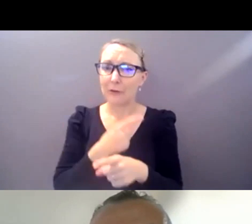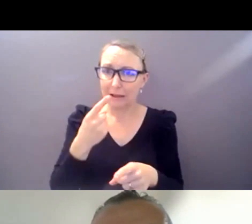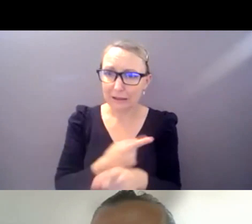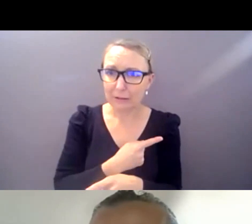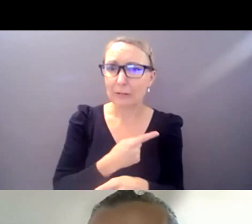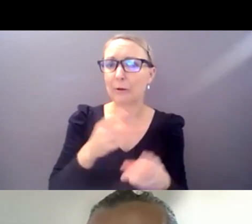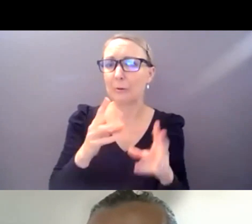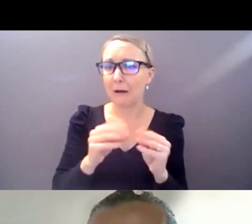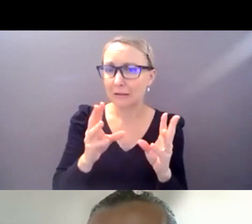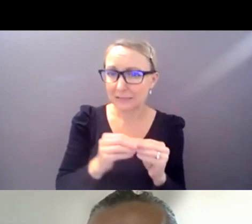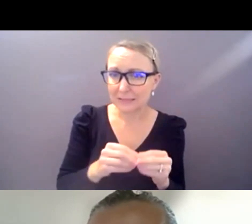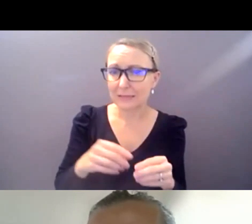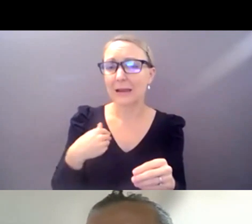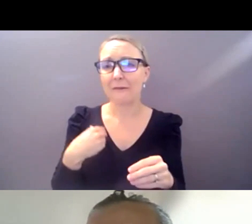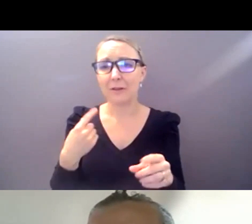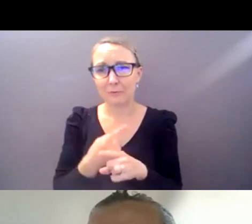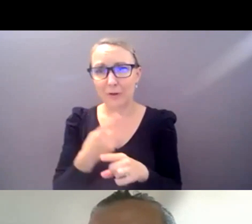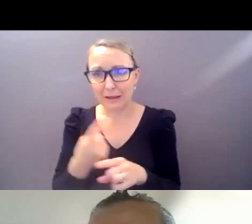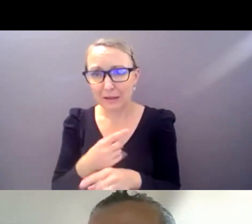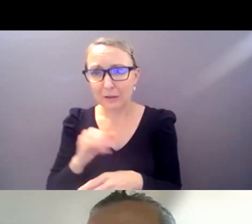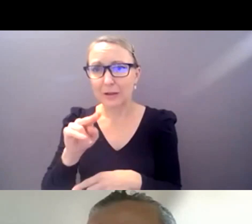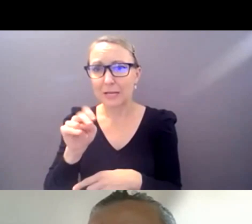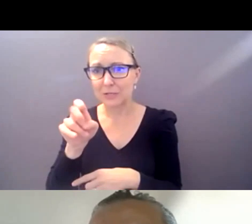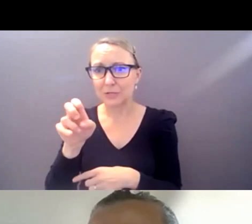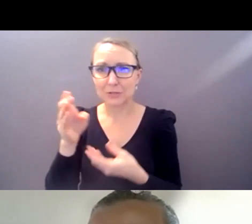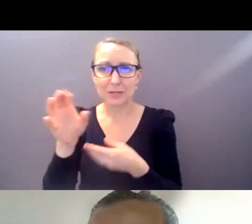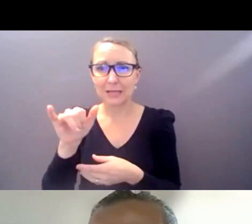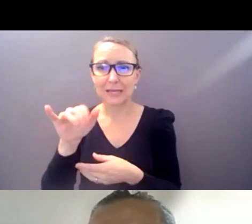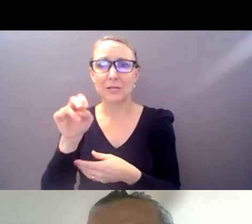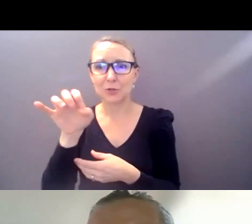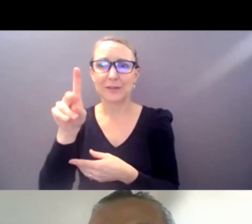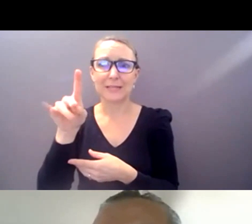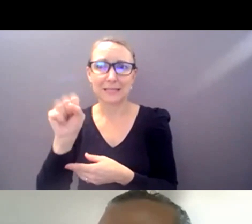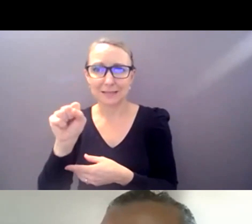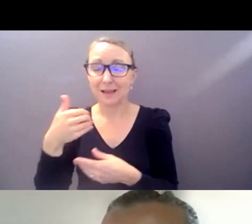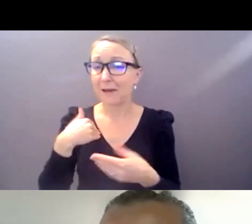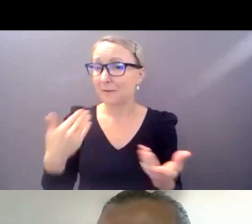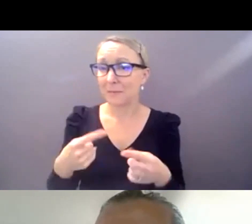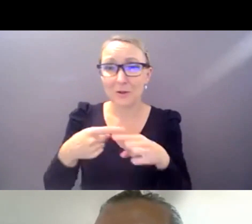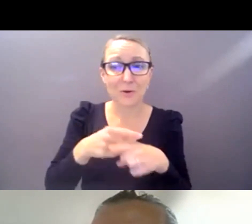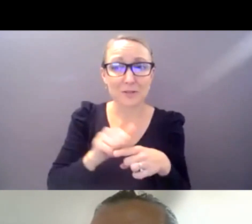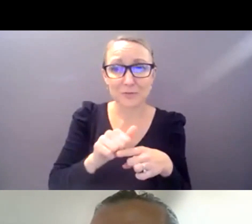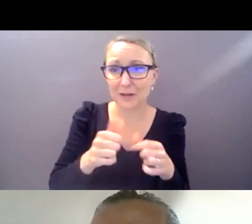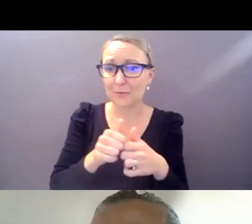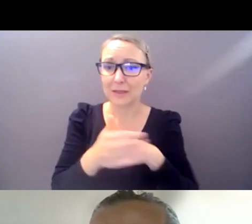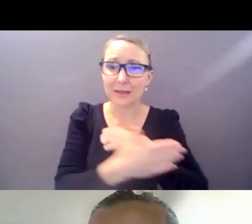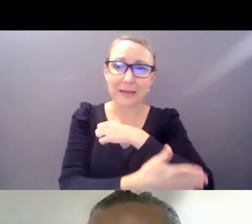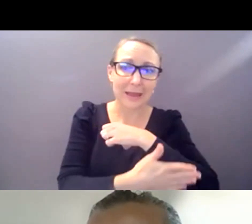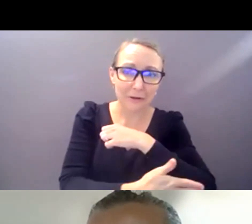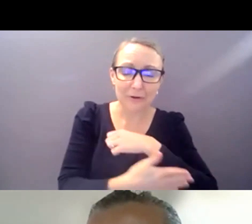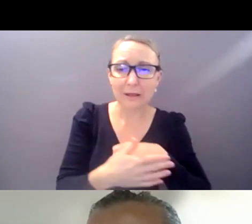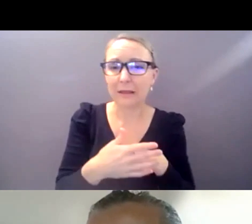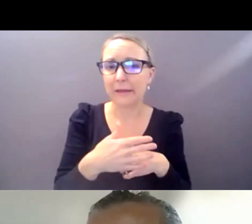conferences, having regular in-services, even in some cases, cross-training staff between county,